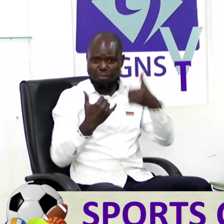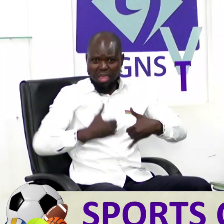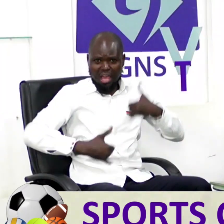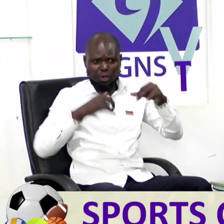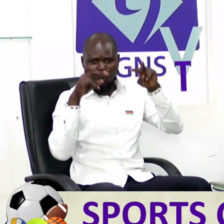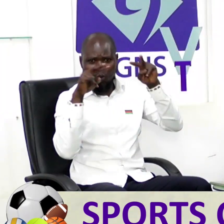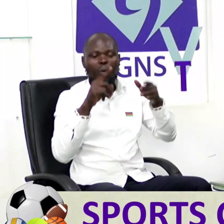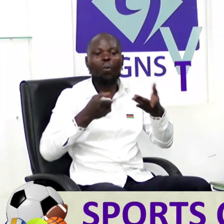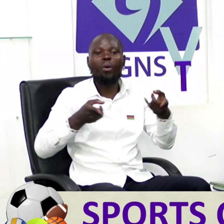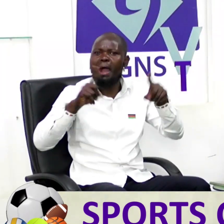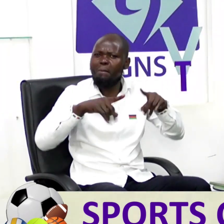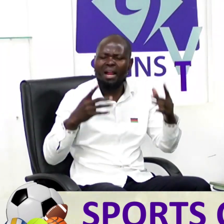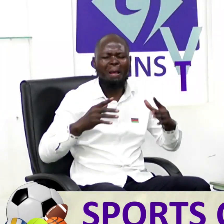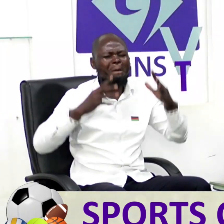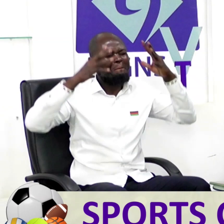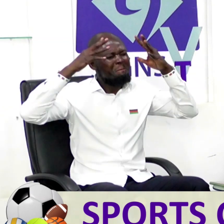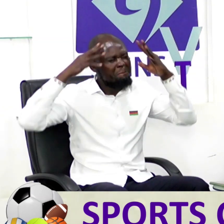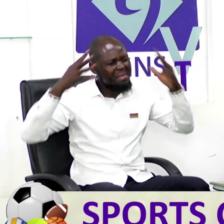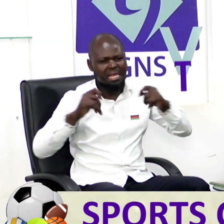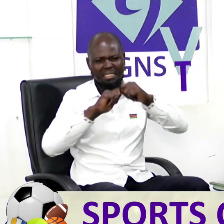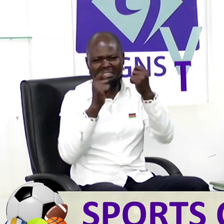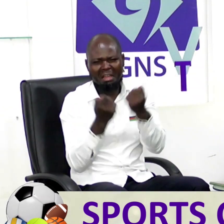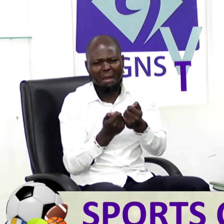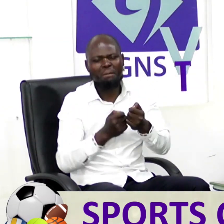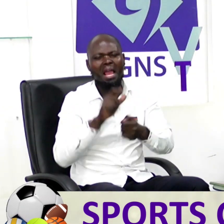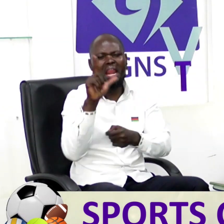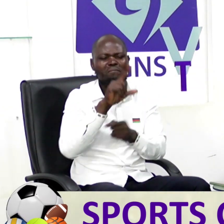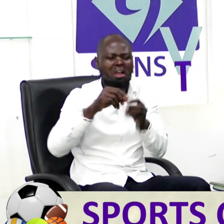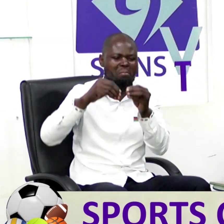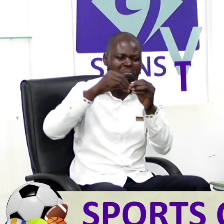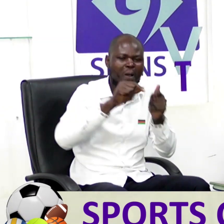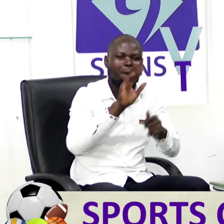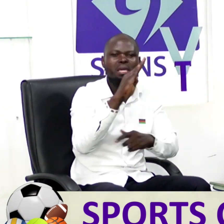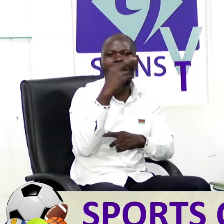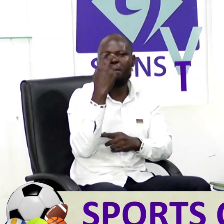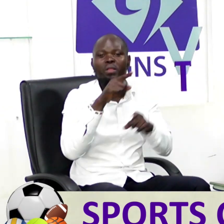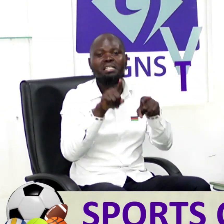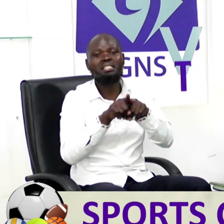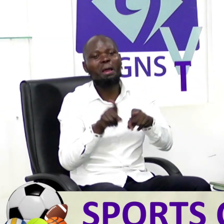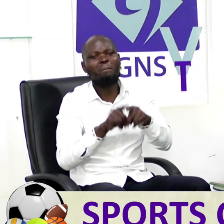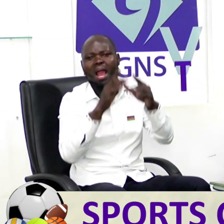Now you've seen, and I hope you've enjoyed what happened on those matches, because